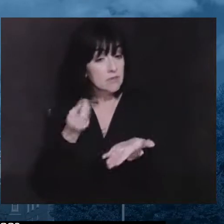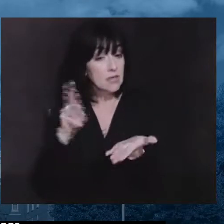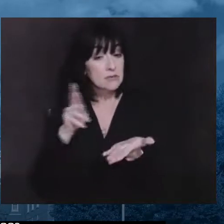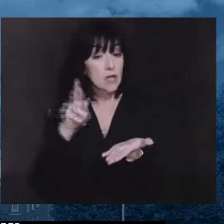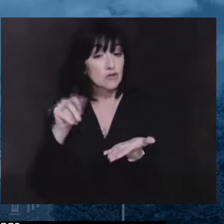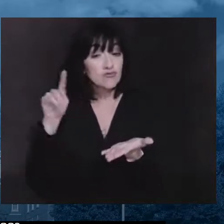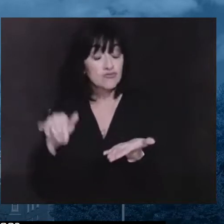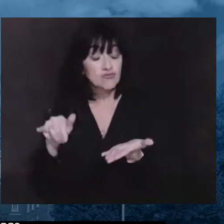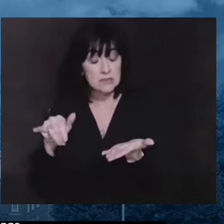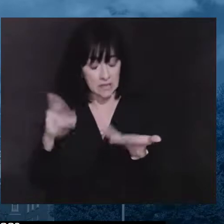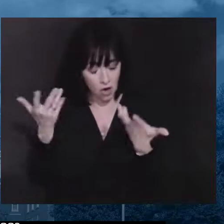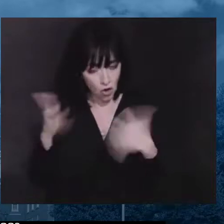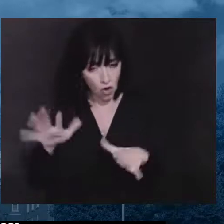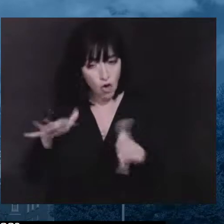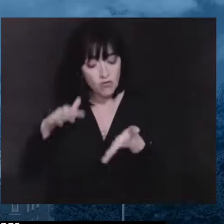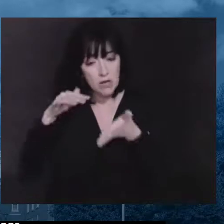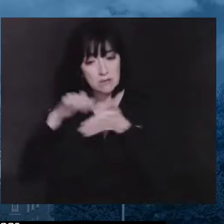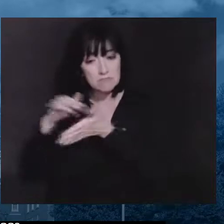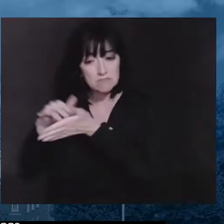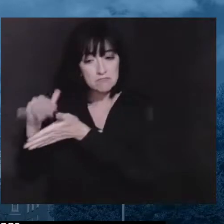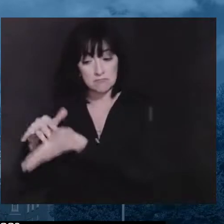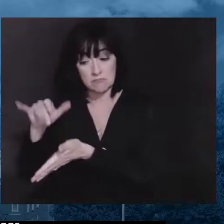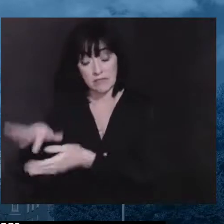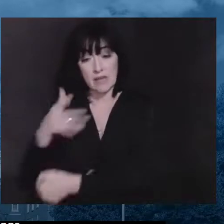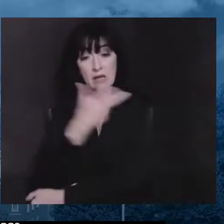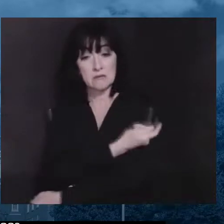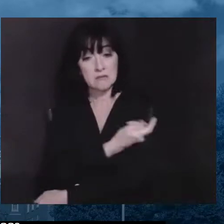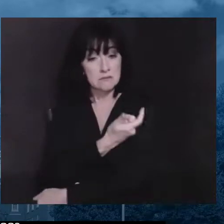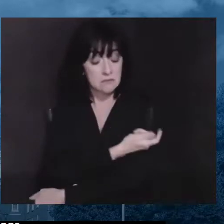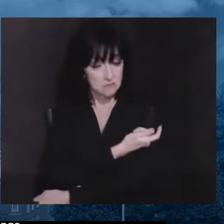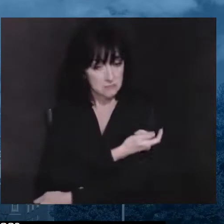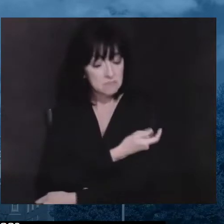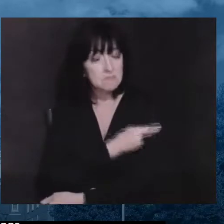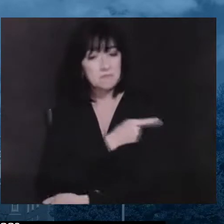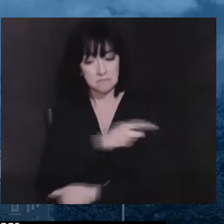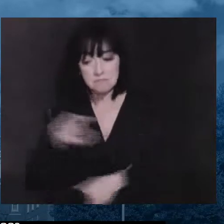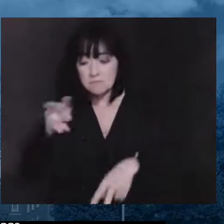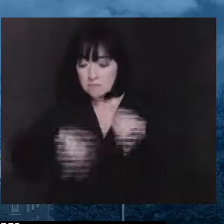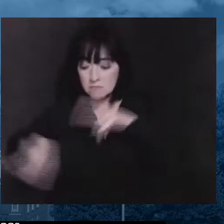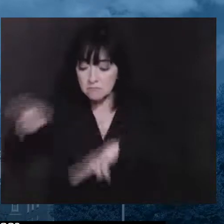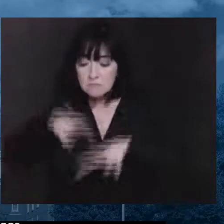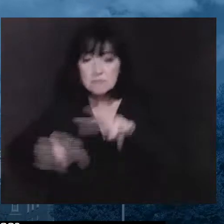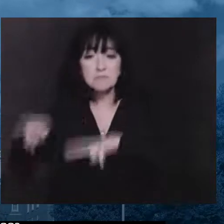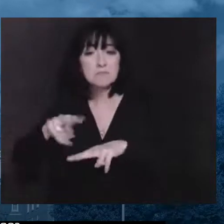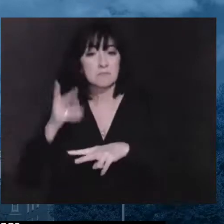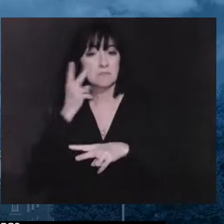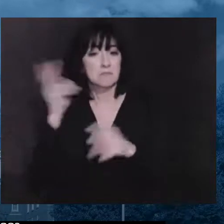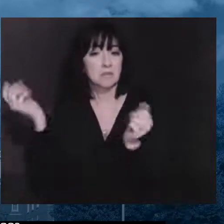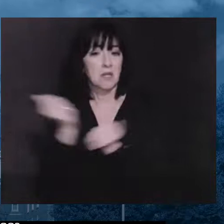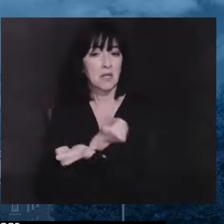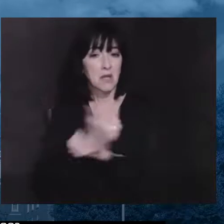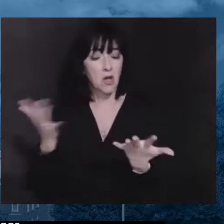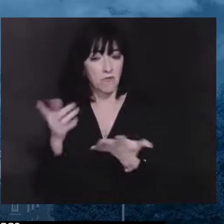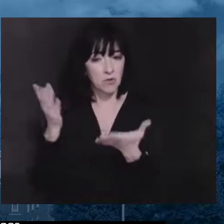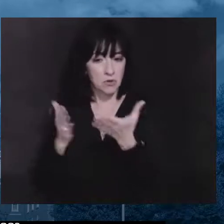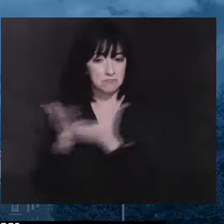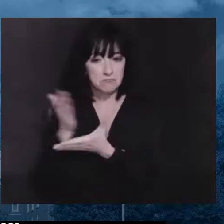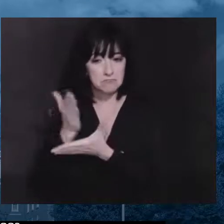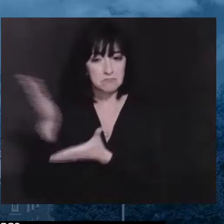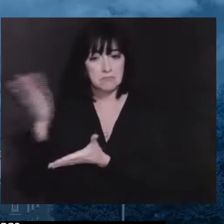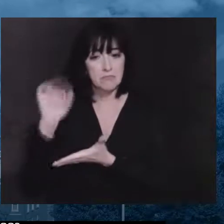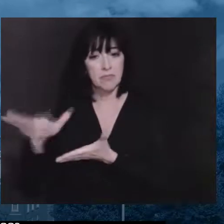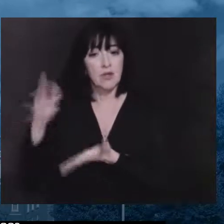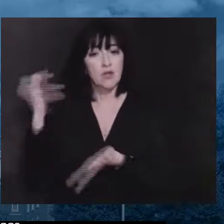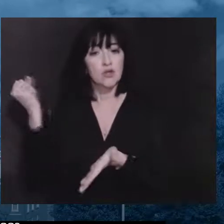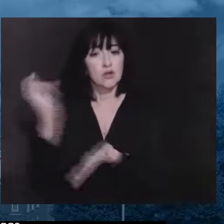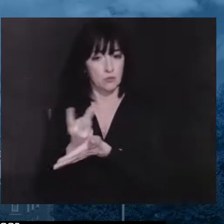through the process through which they were approved, the transparency and all of that, and the science that went into that.